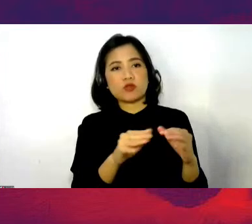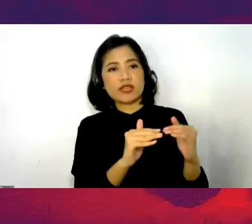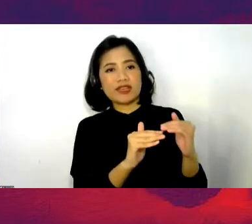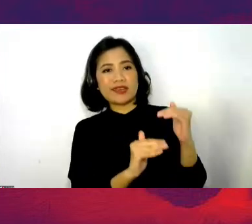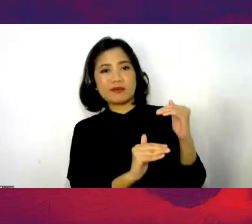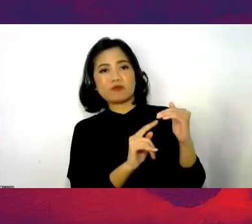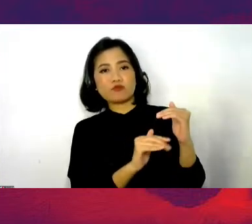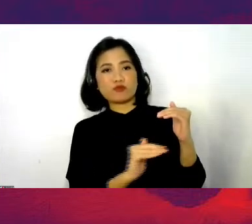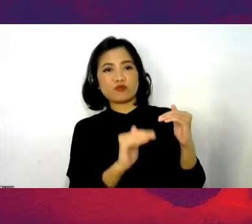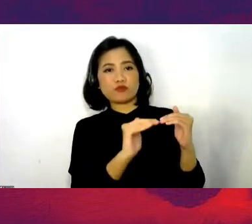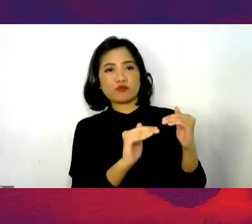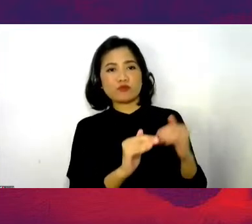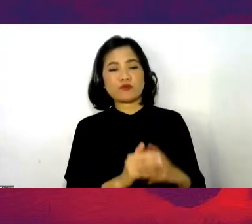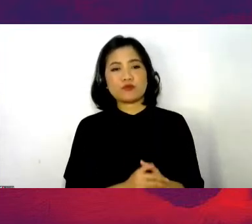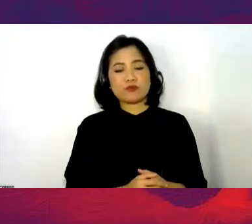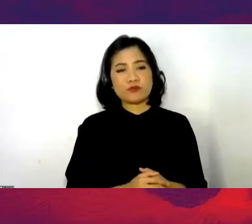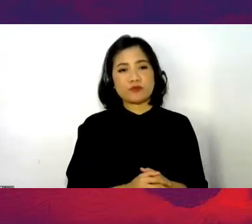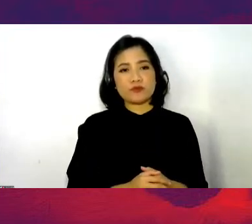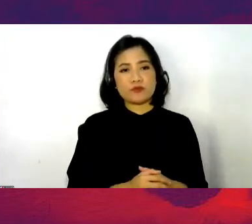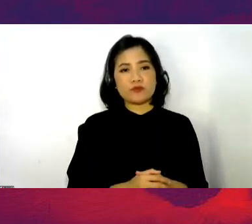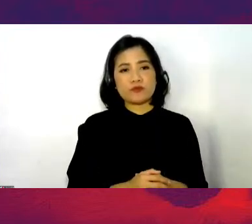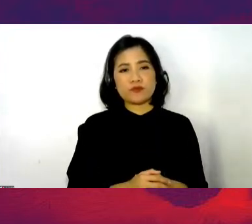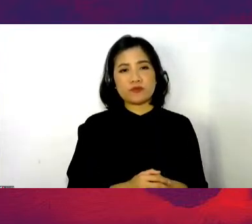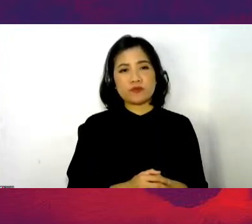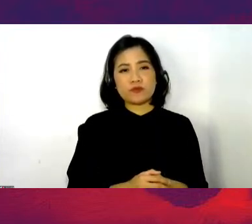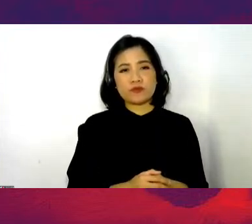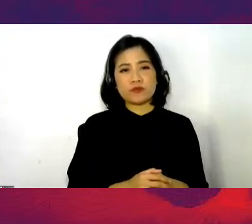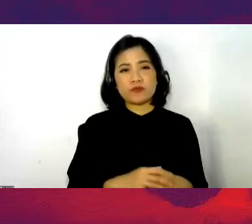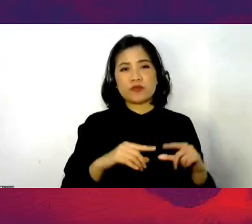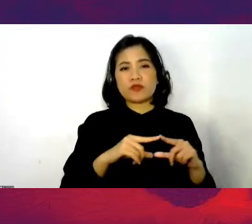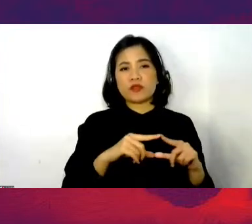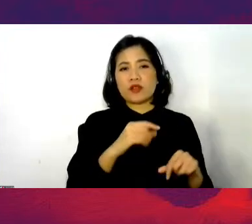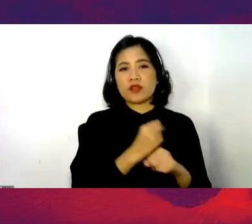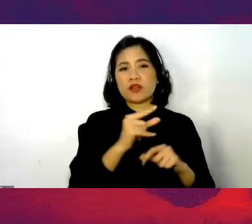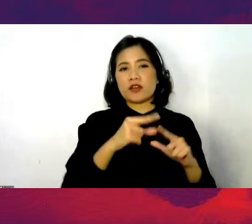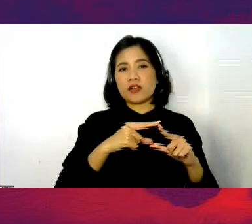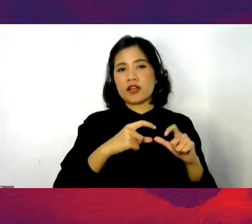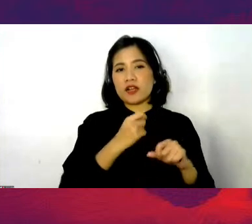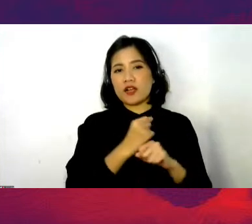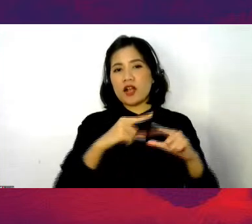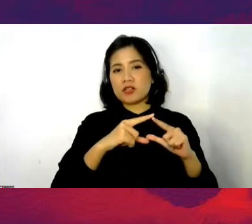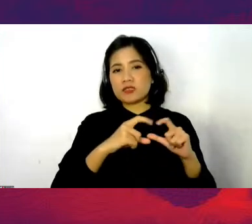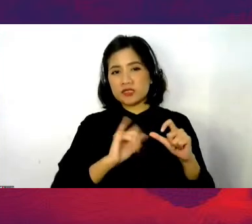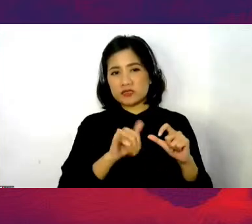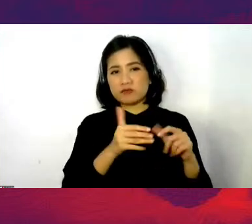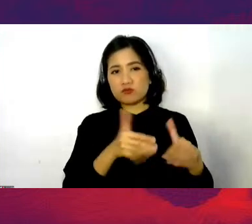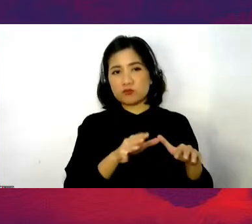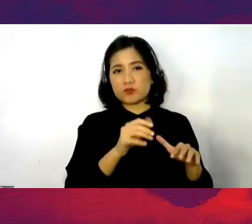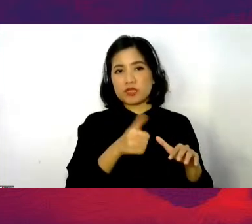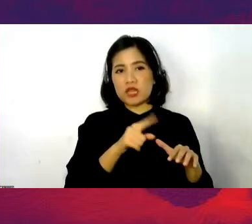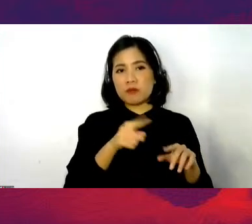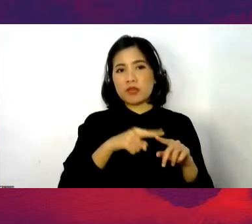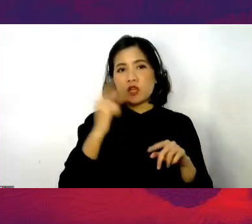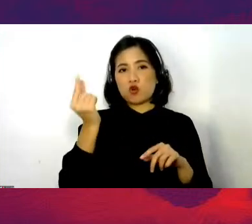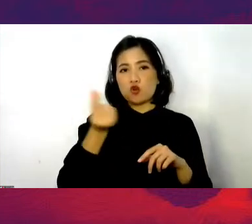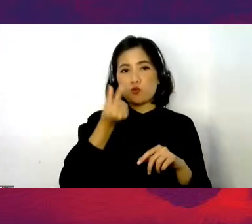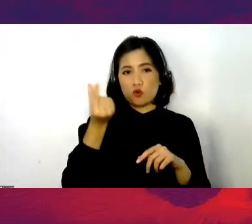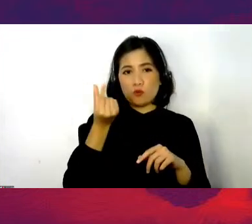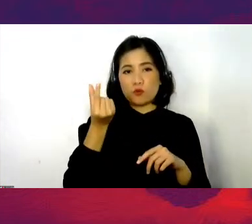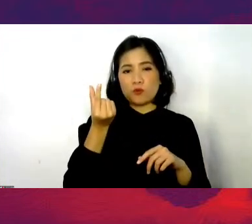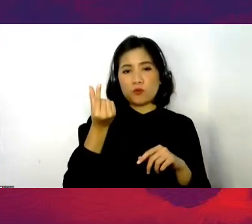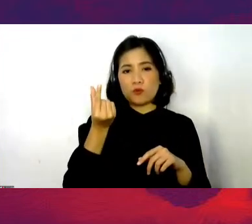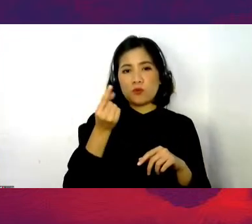income, it's a vector. Here, it's a matrix. In this example, you might imagine the first dimension is income,